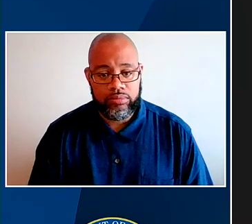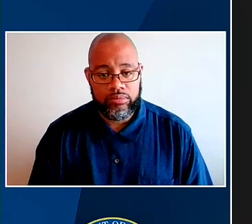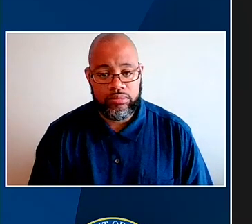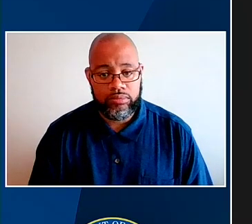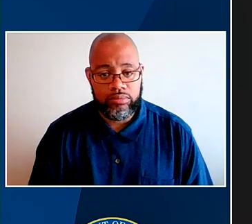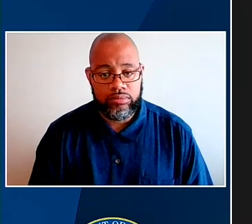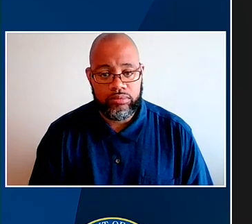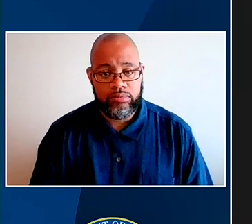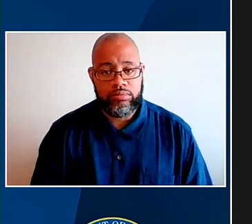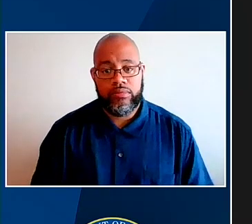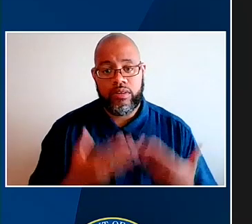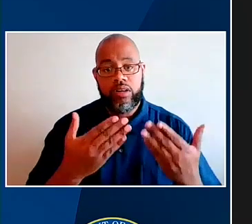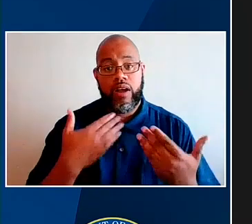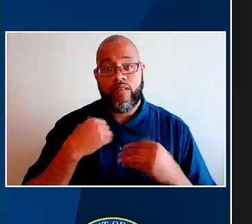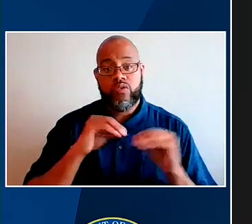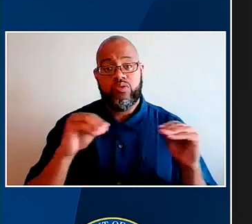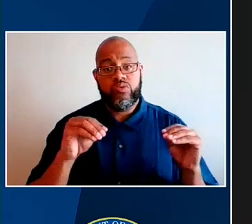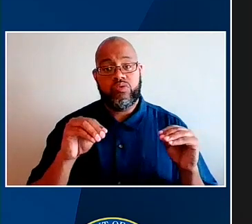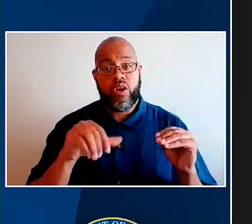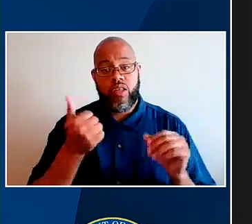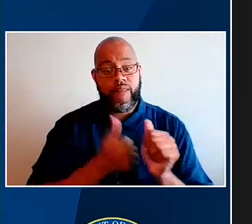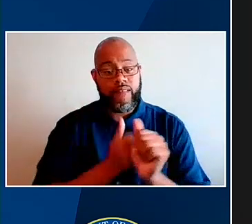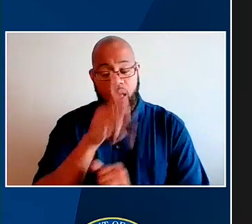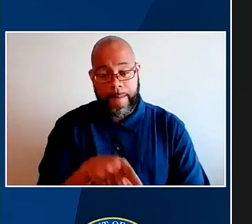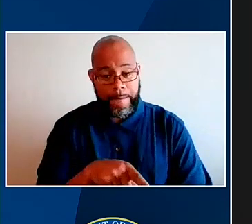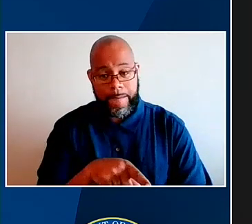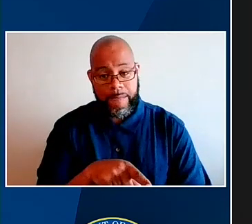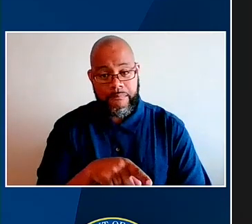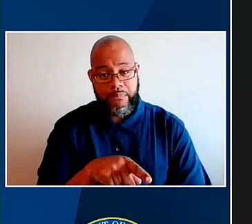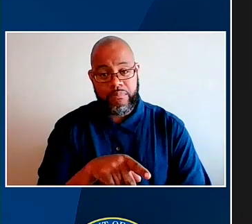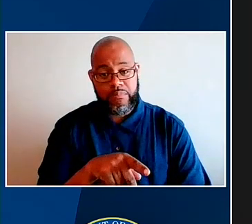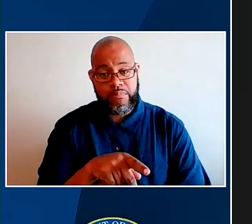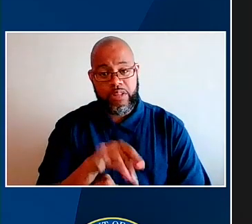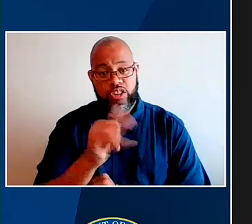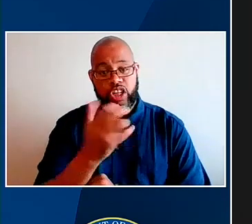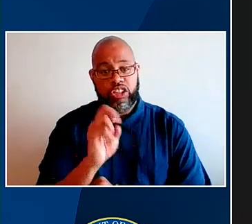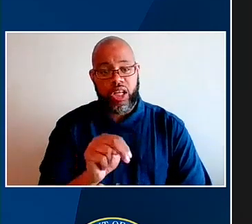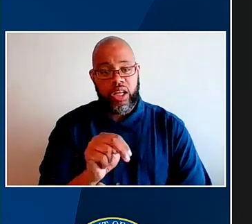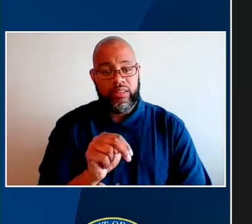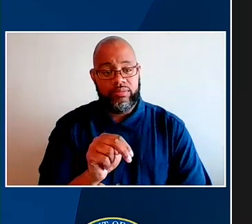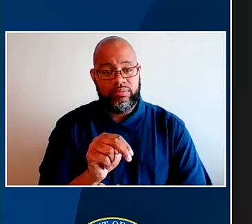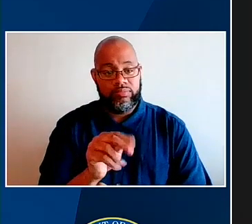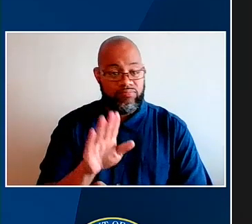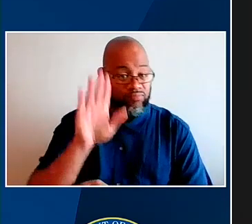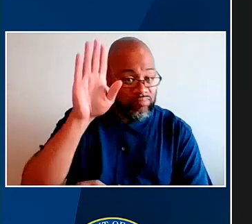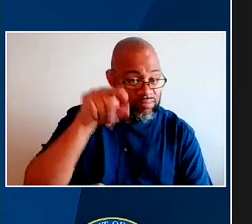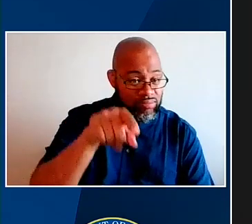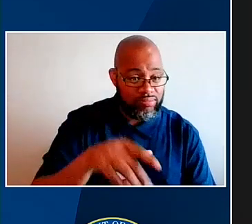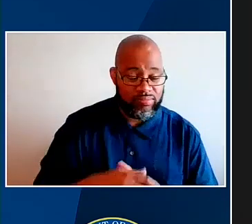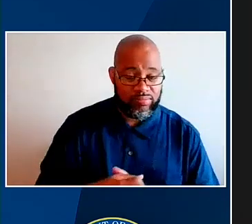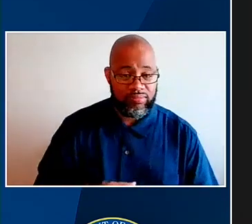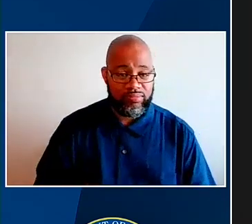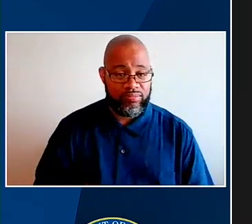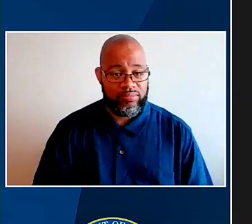Thank you. If there's no more follow-up, no additional follow-up on that, Jason, keep your hands next.